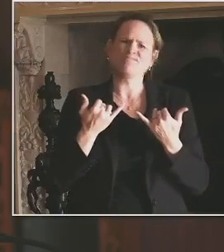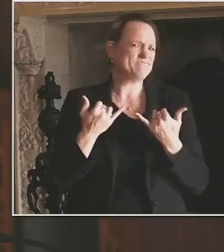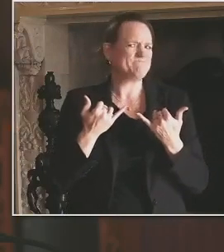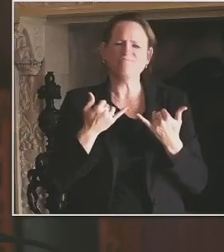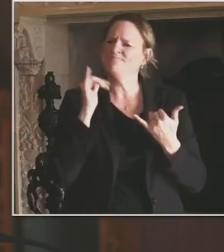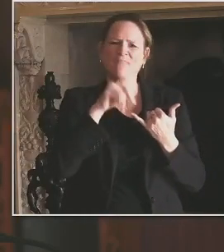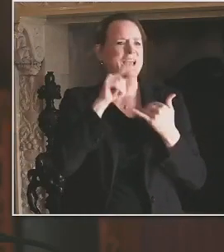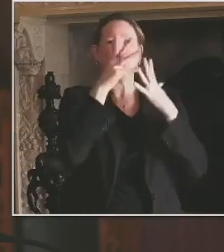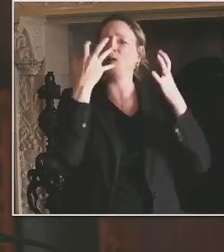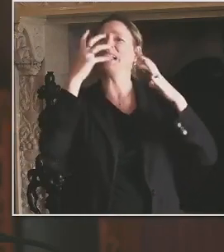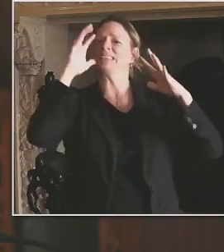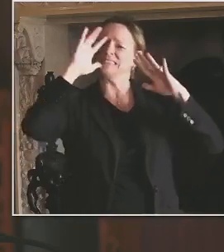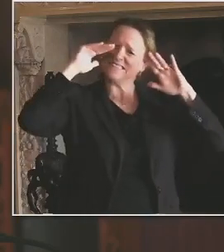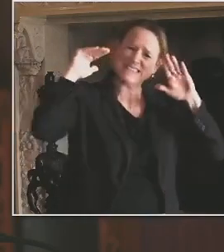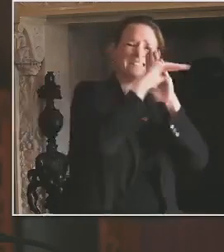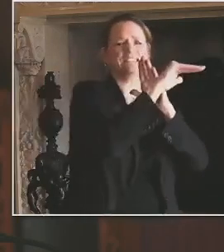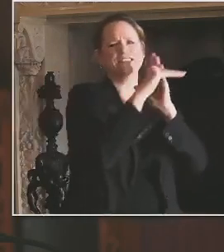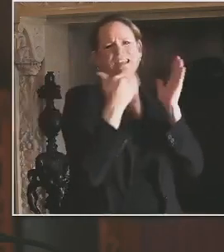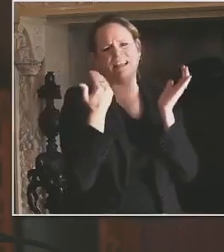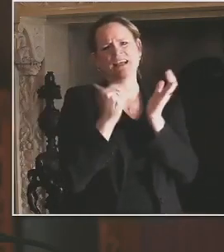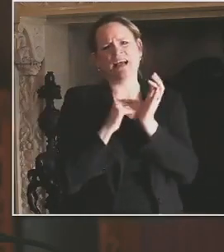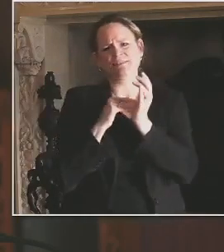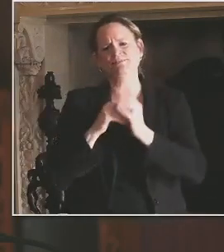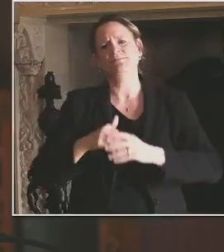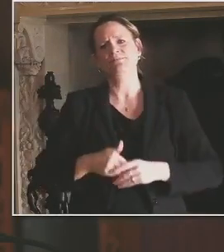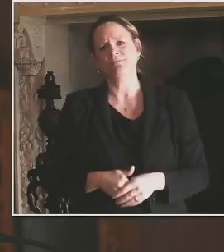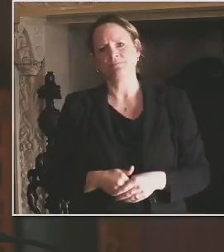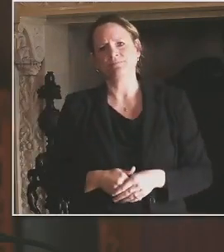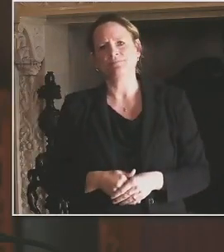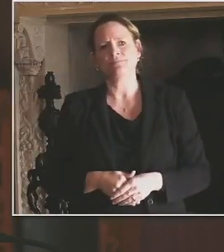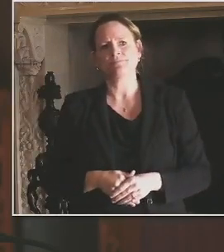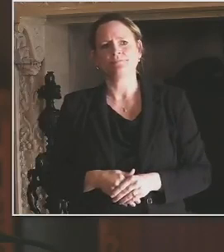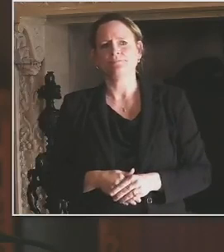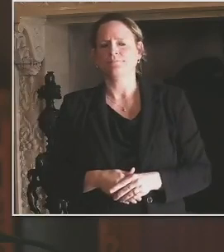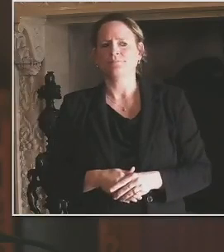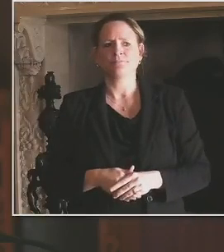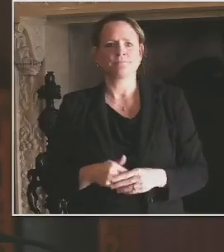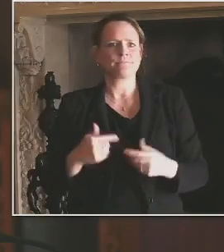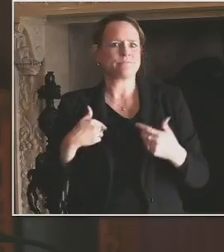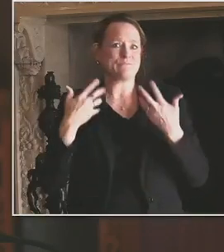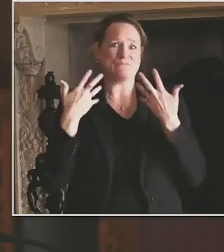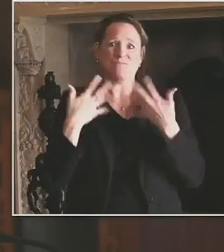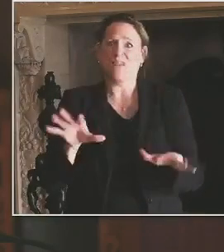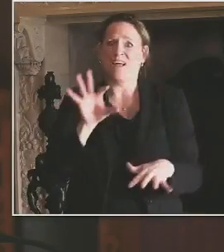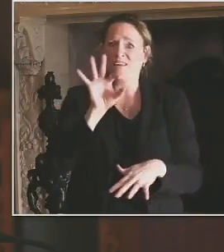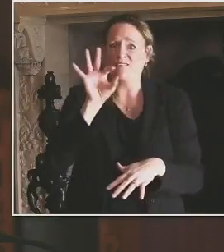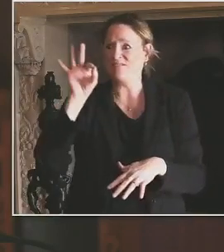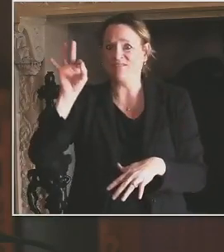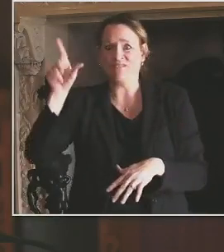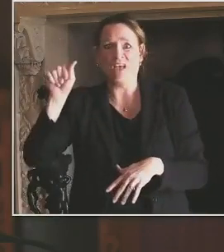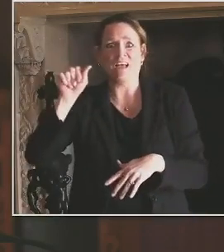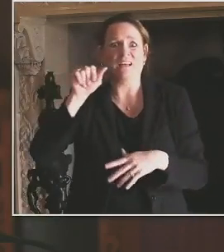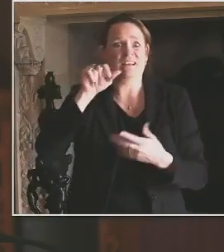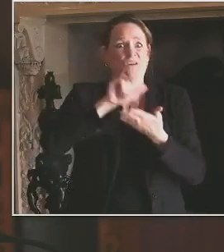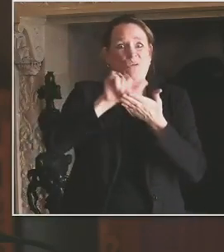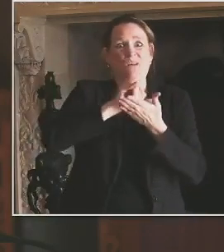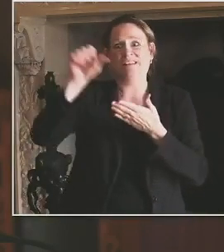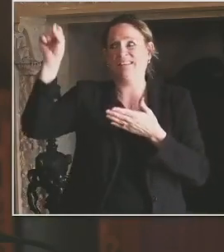that Florida and Texas and Arizona and New York and Seattle did before them. And so I would encourage everybody to take